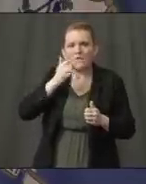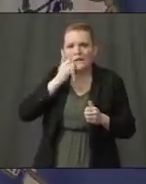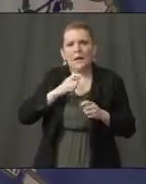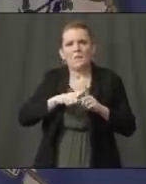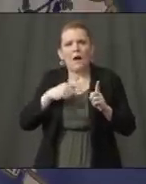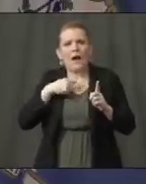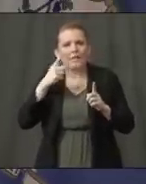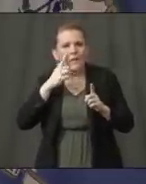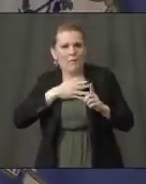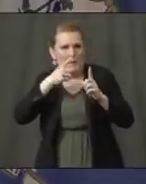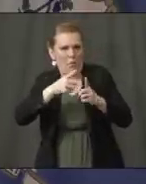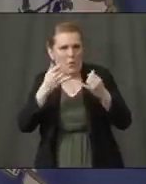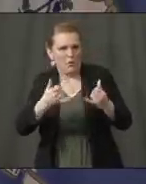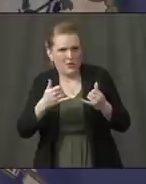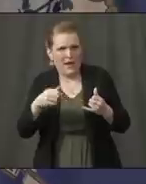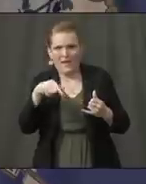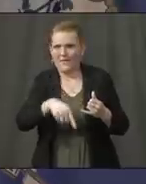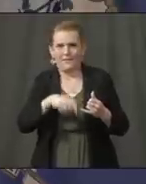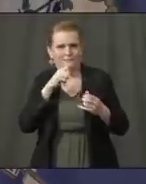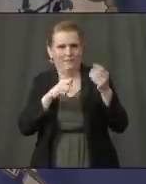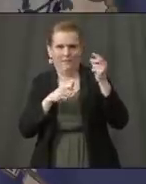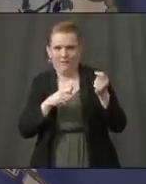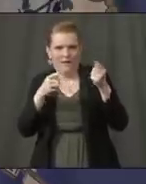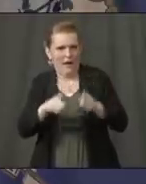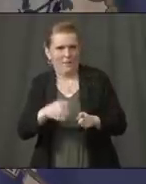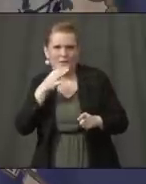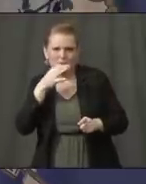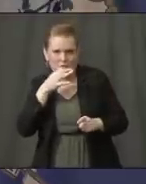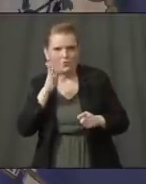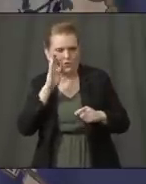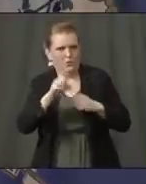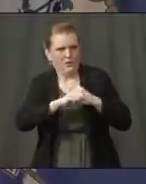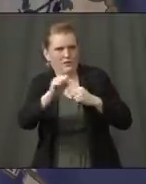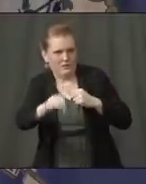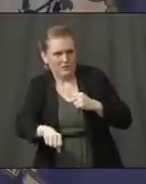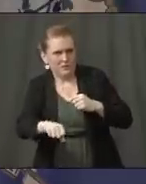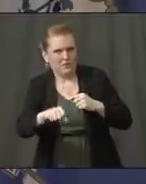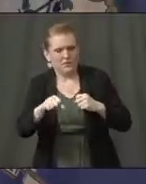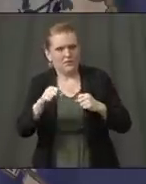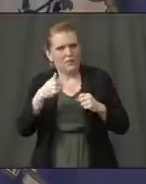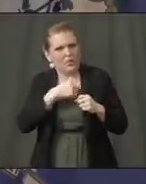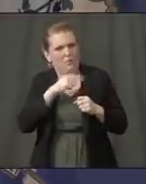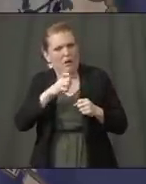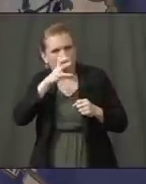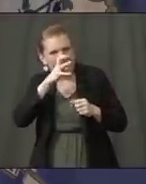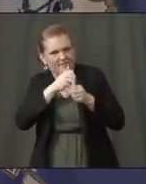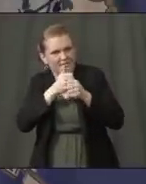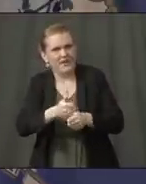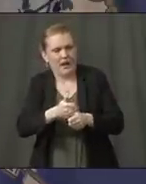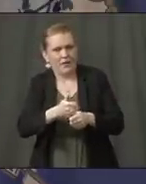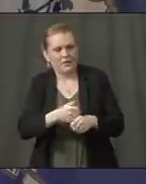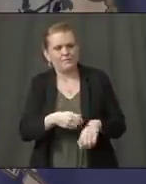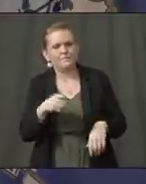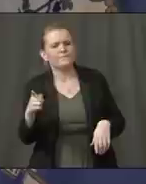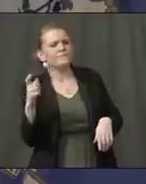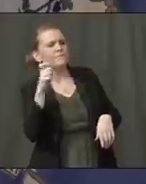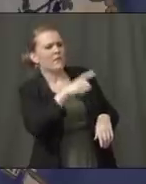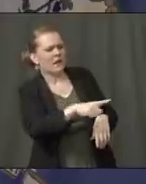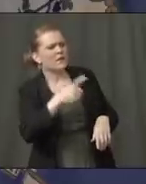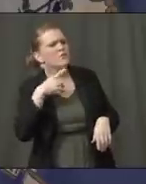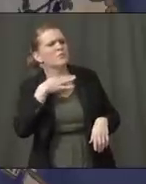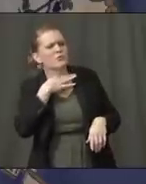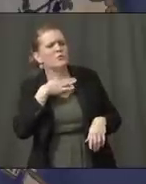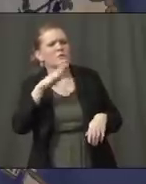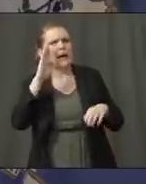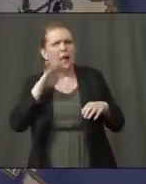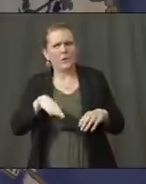and it's going to take some discipline. Well, and what necessarily are you doing? I know that we have this storm today and we have a lot